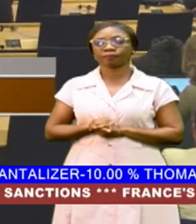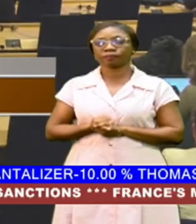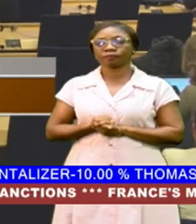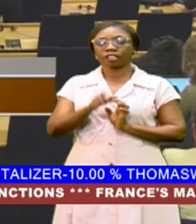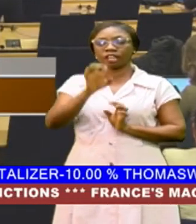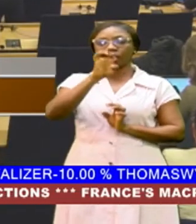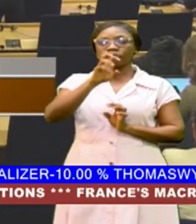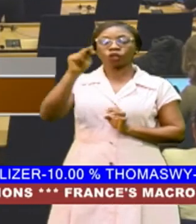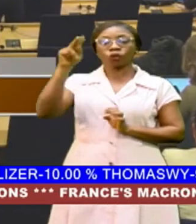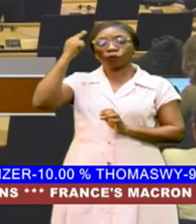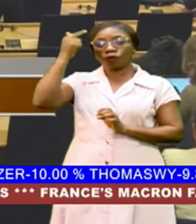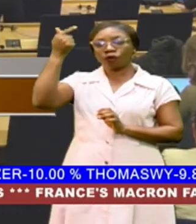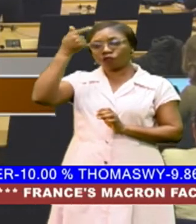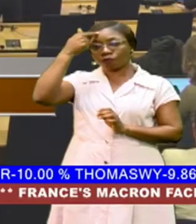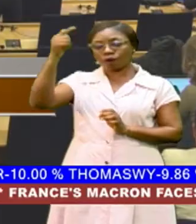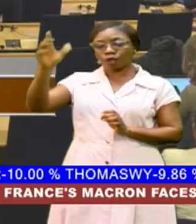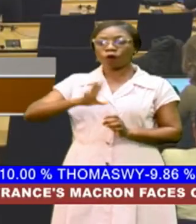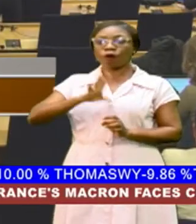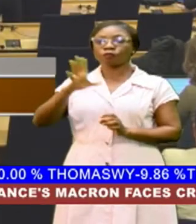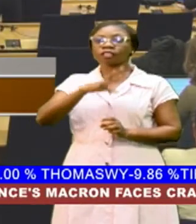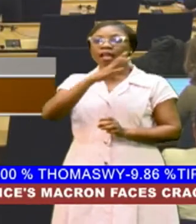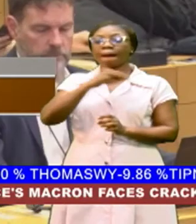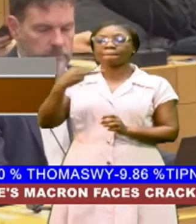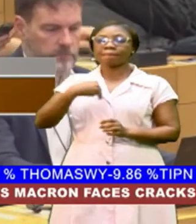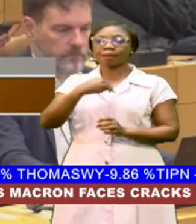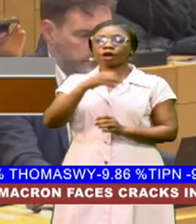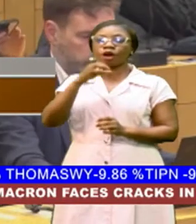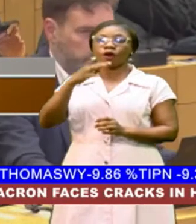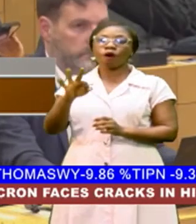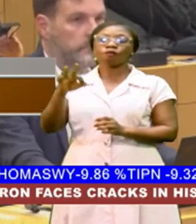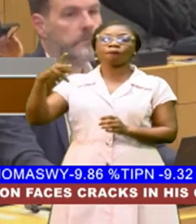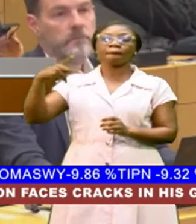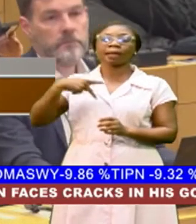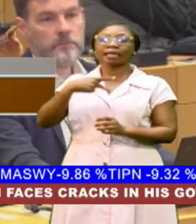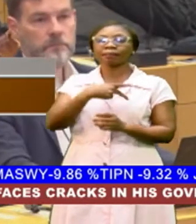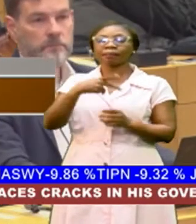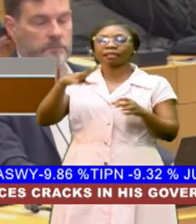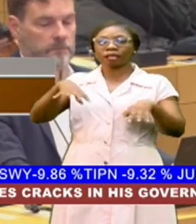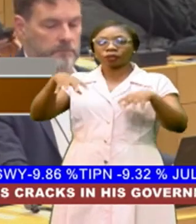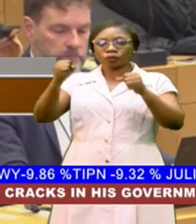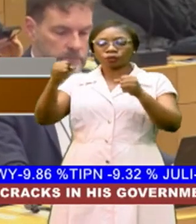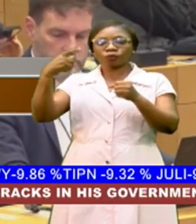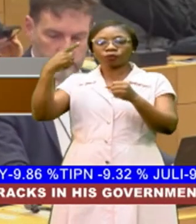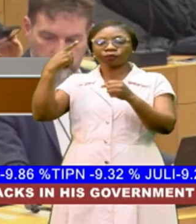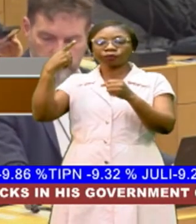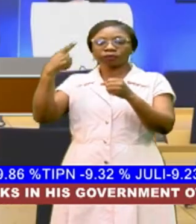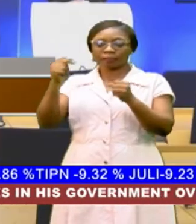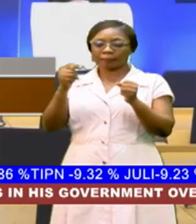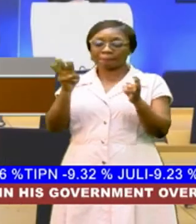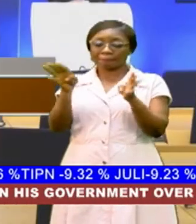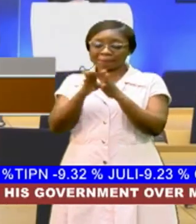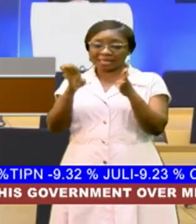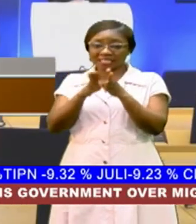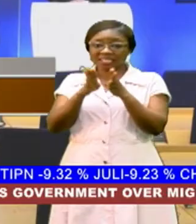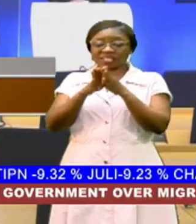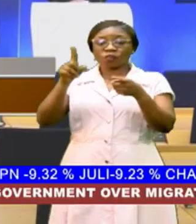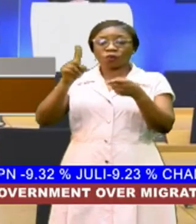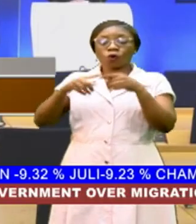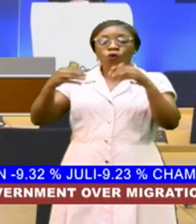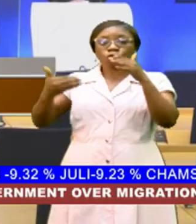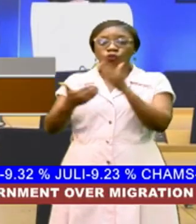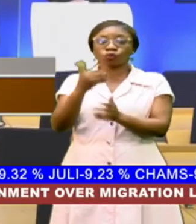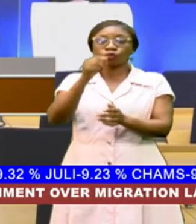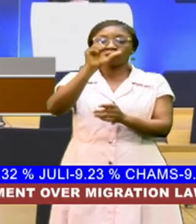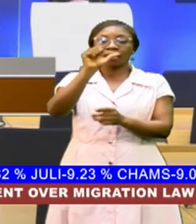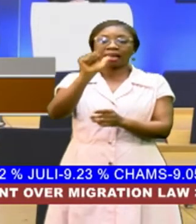EU governments, officials and members of parliament hailed the preliminary accord on the bloc's new pact on asylum